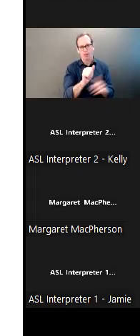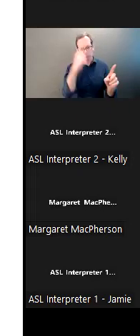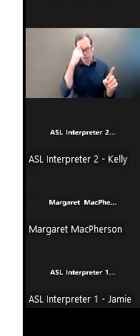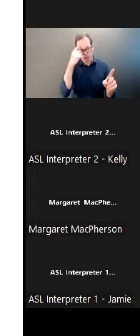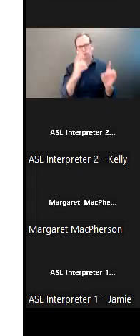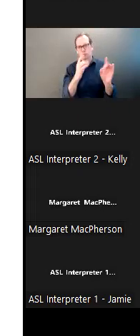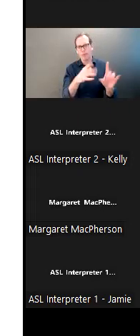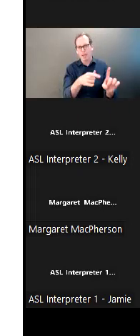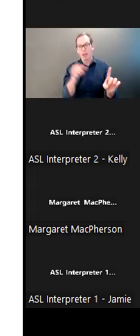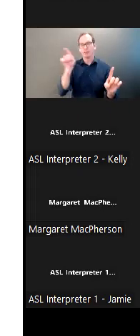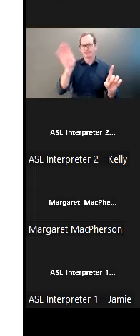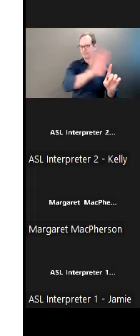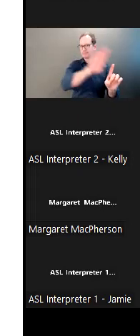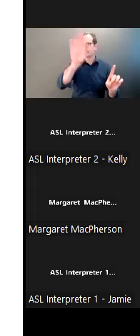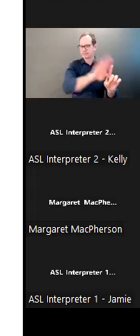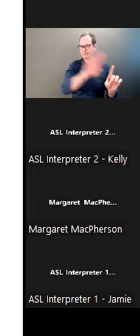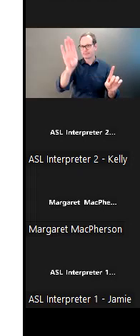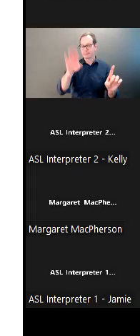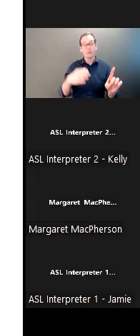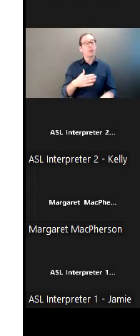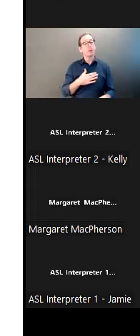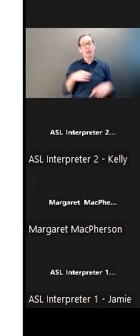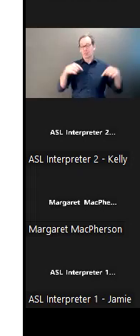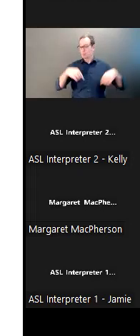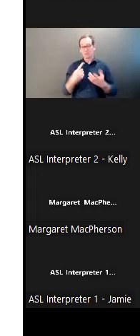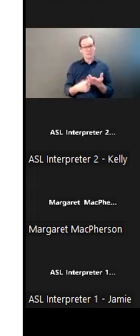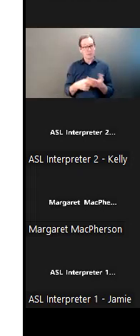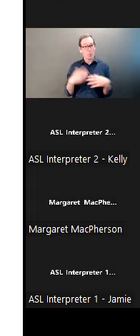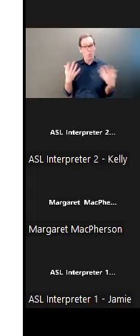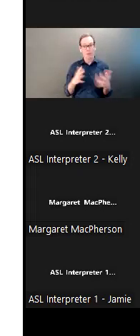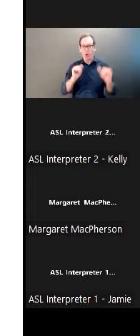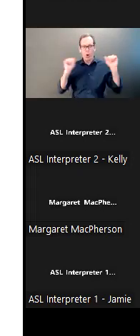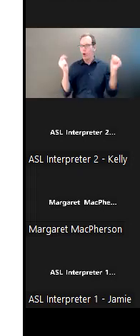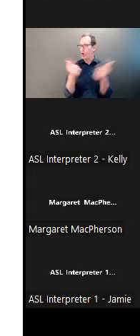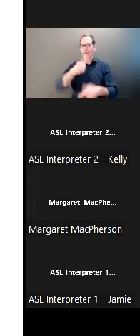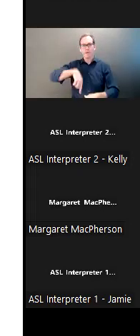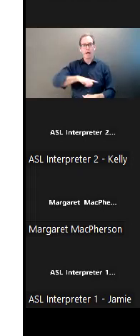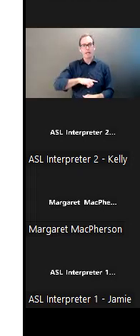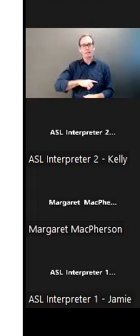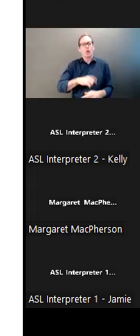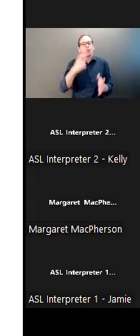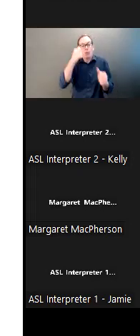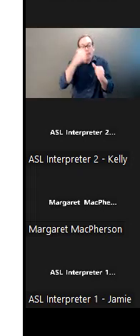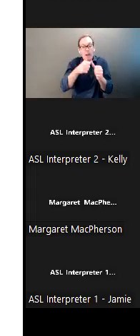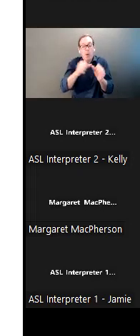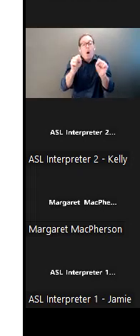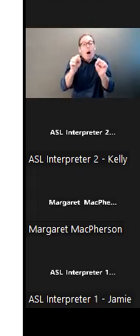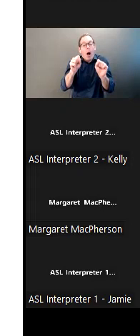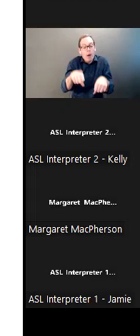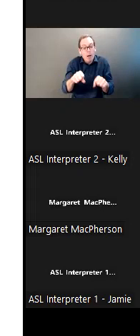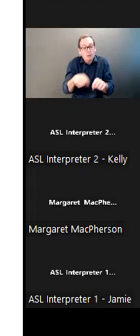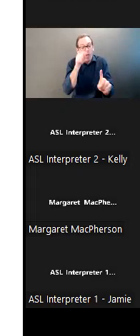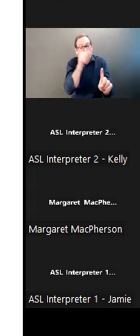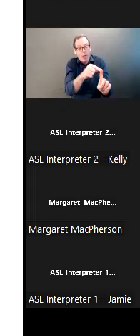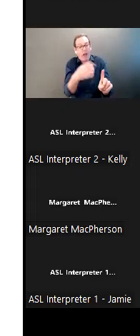universal approach in all service settings to recognize trauma, and then to tailor our services, whatever service